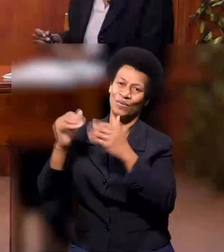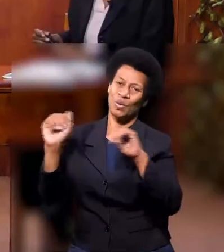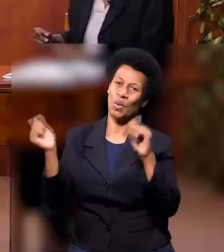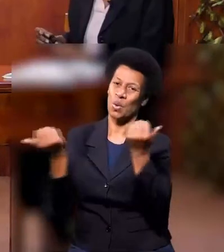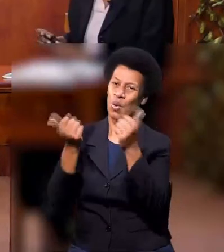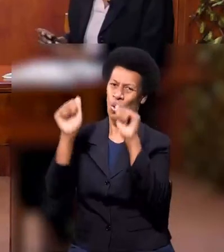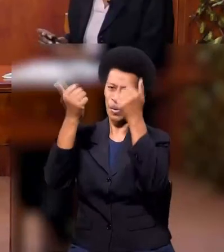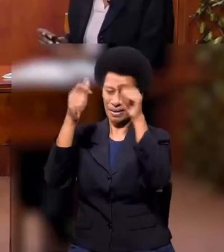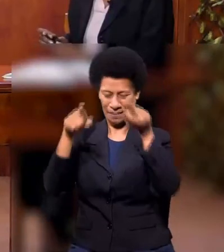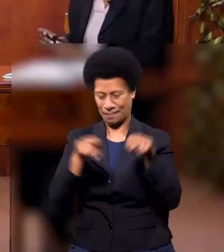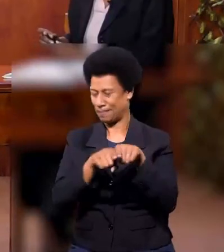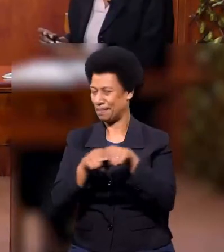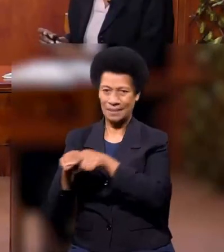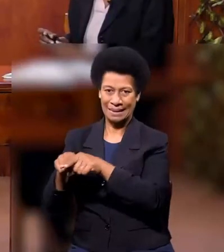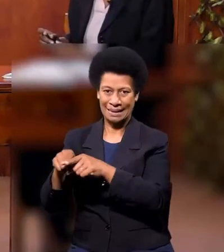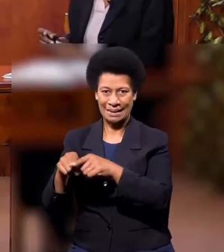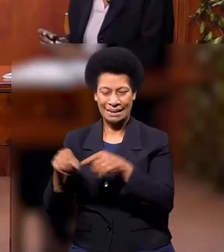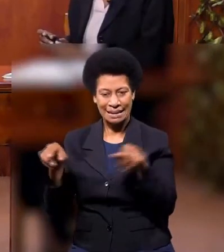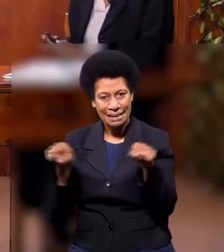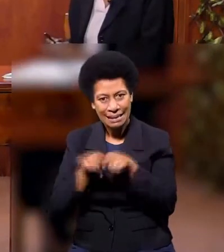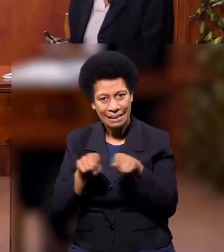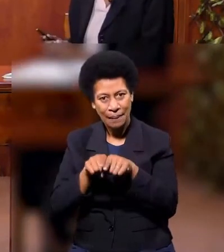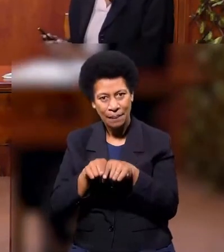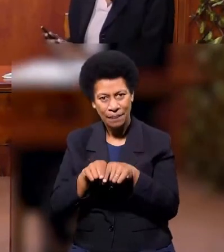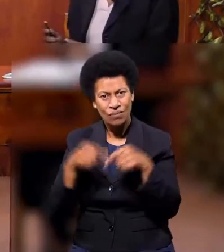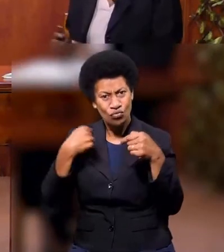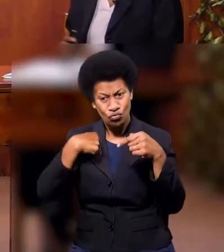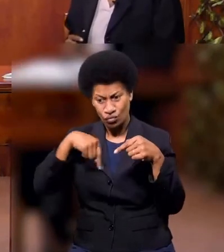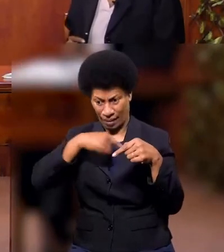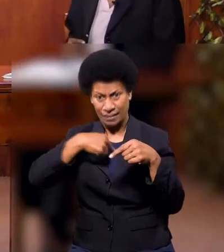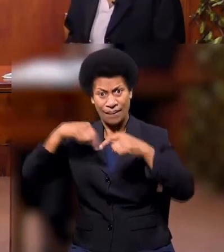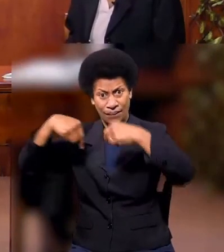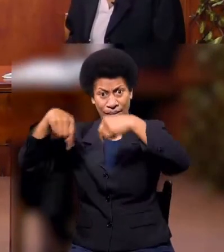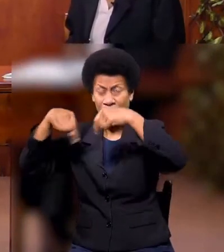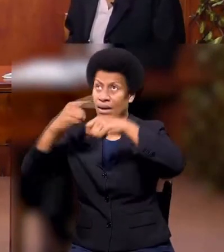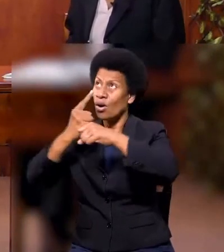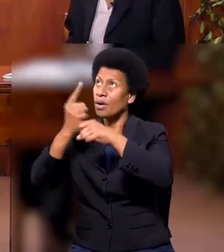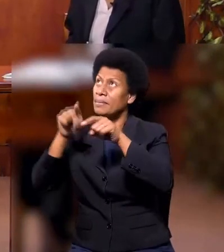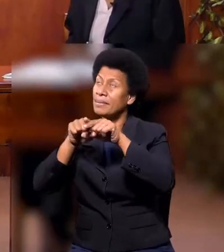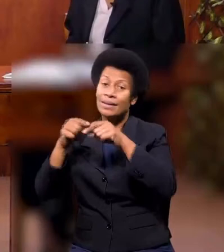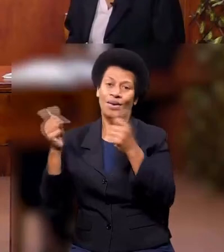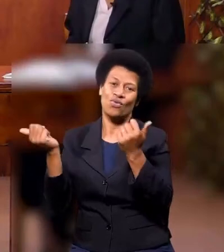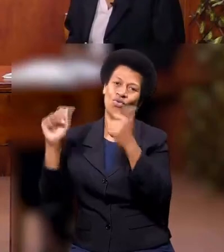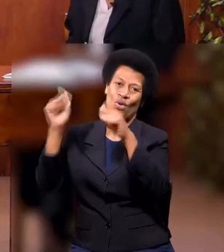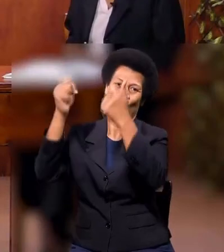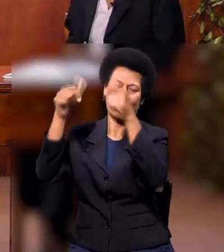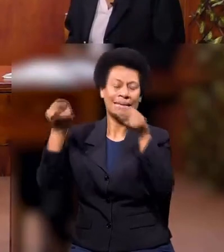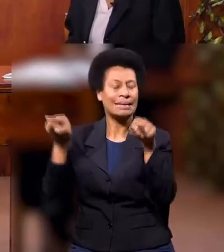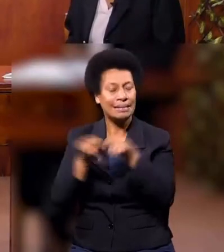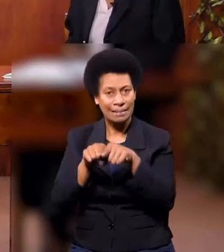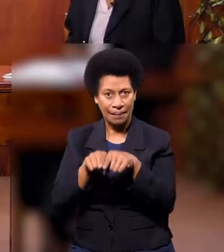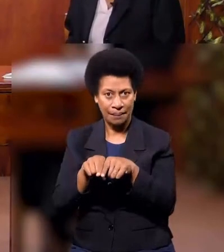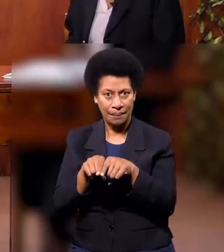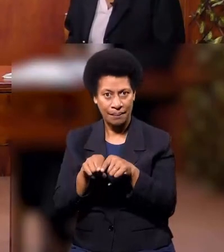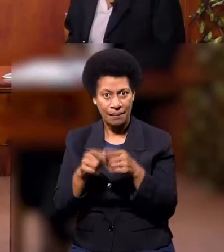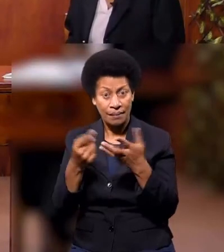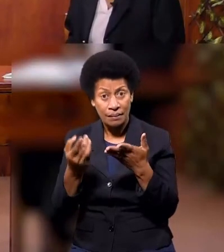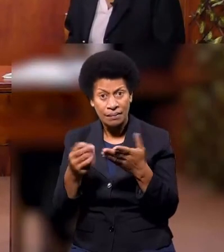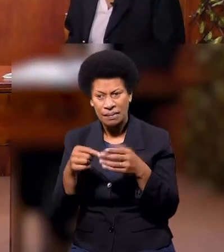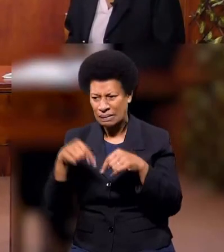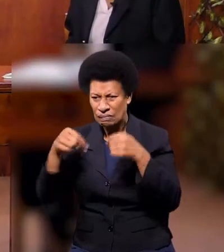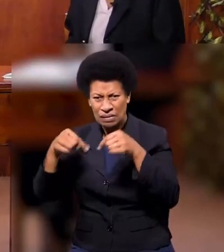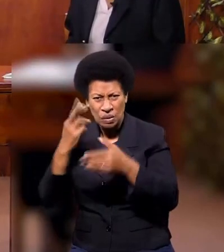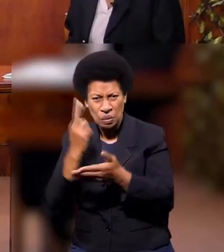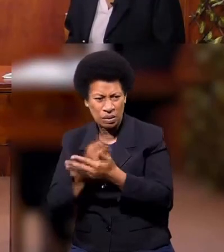God, they mean the same thing. When you fear God and give glory to God, it just means the same thing. It does not mean